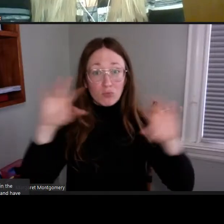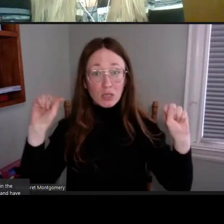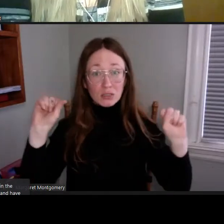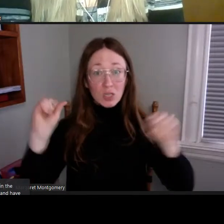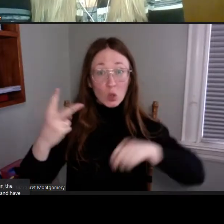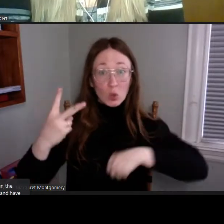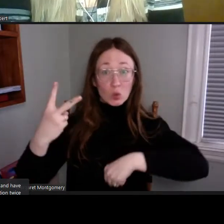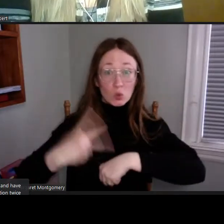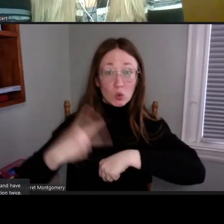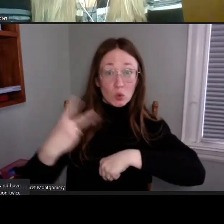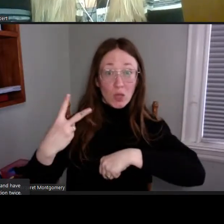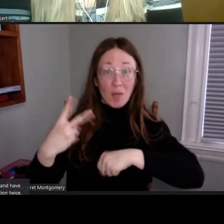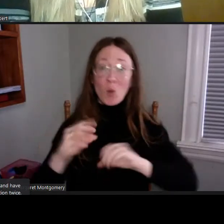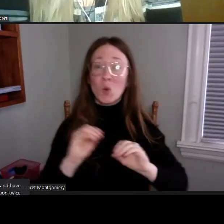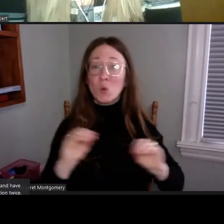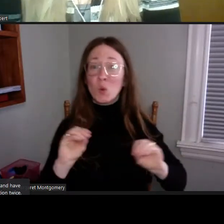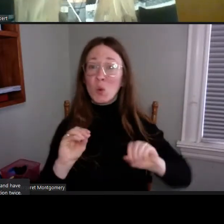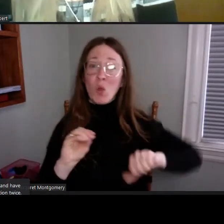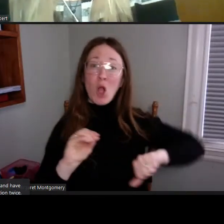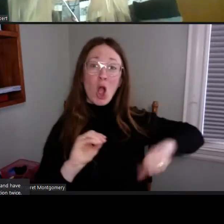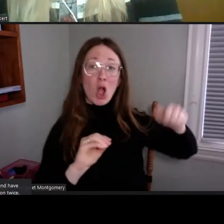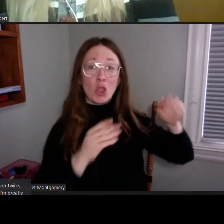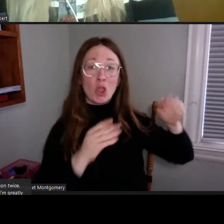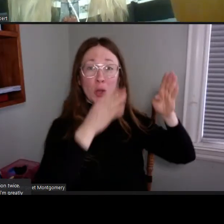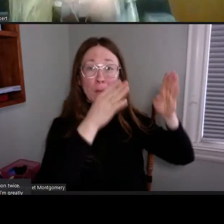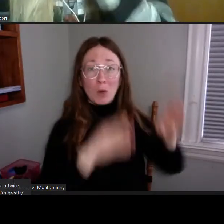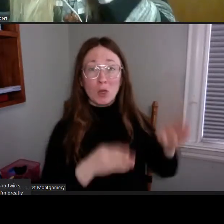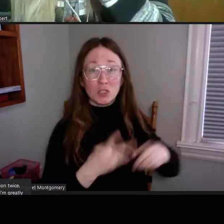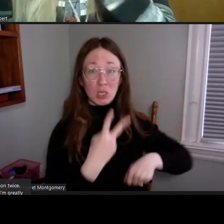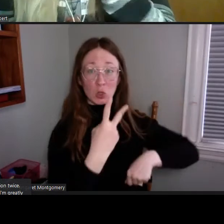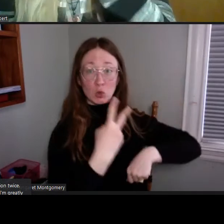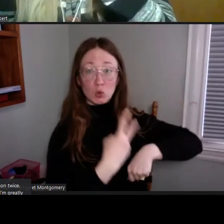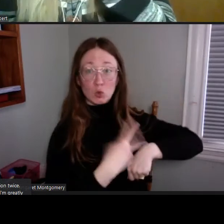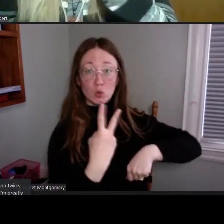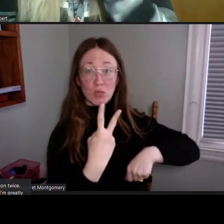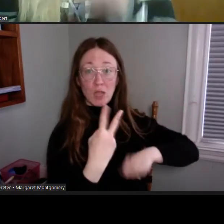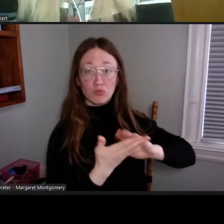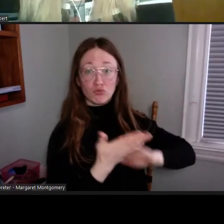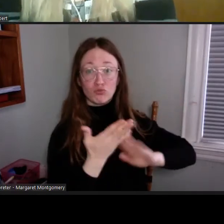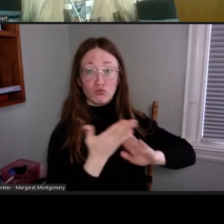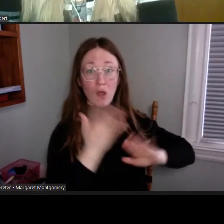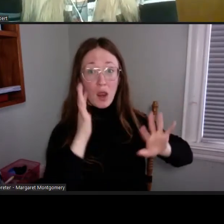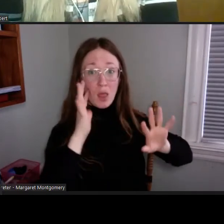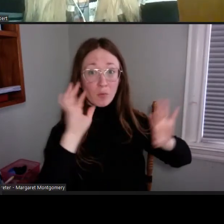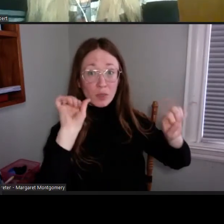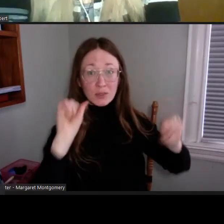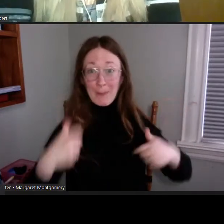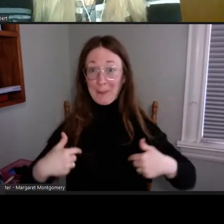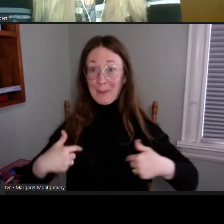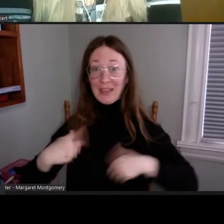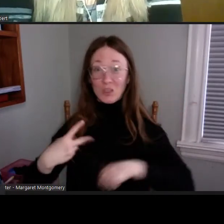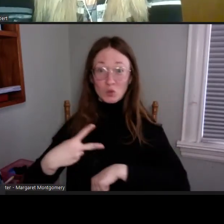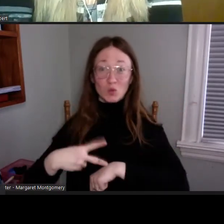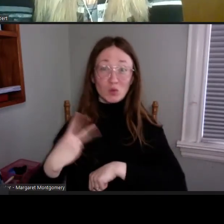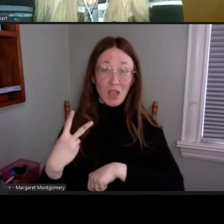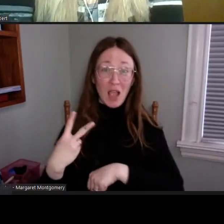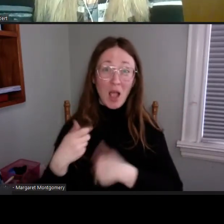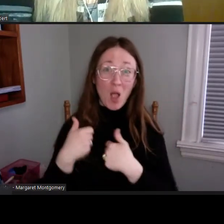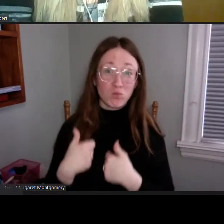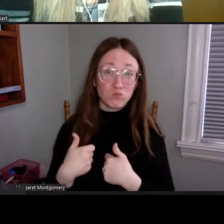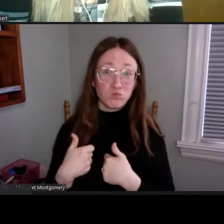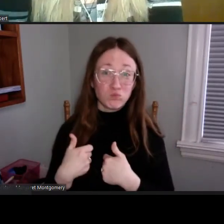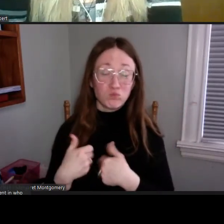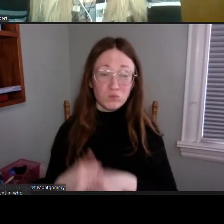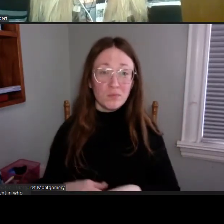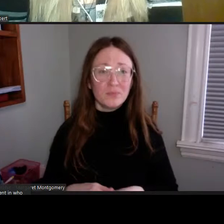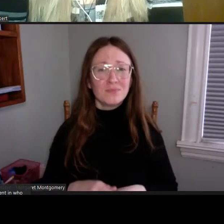twice. Nobody's ever done that before, and I'm greatly honored by that. So again, it goes back to being confident in